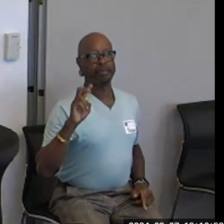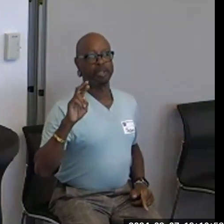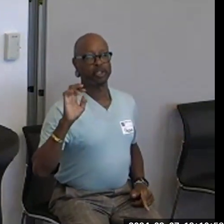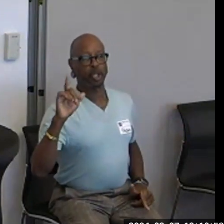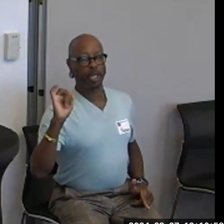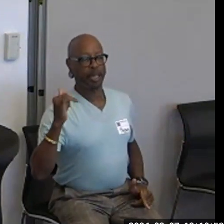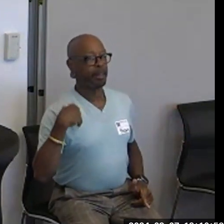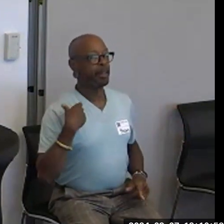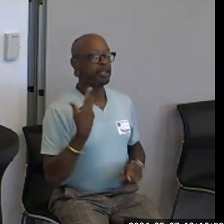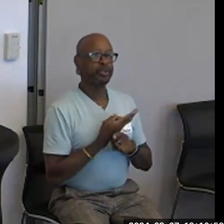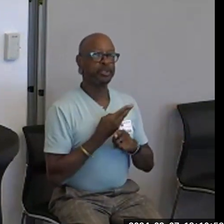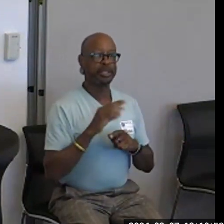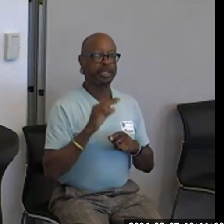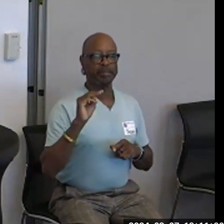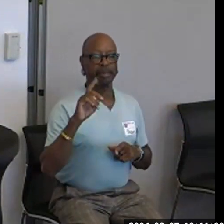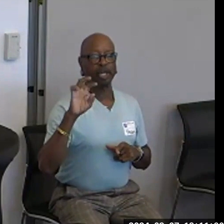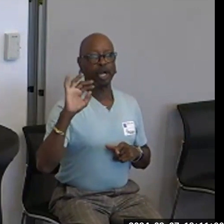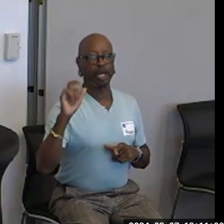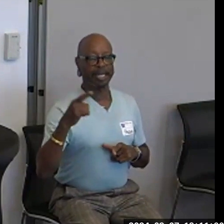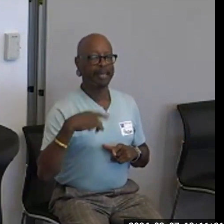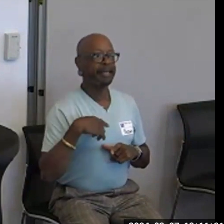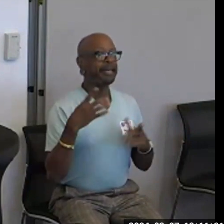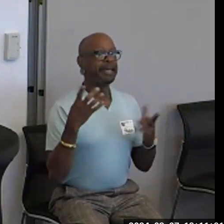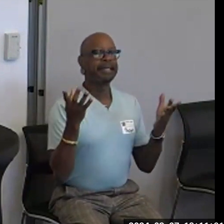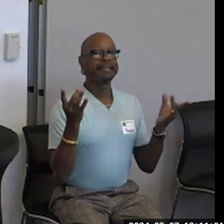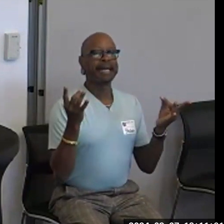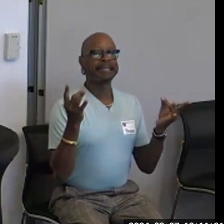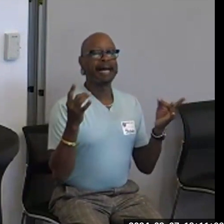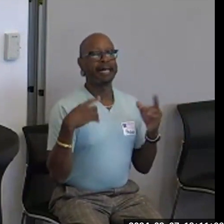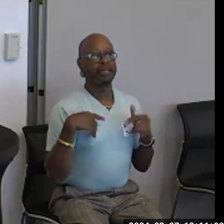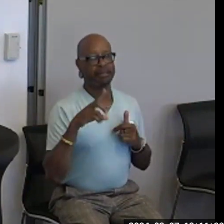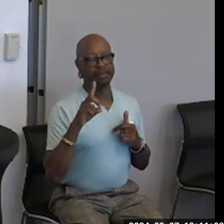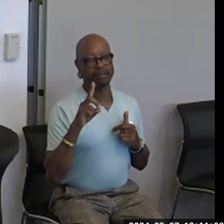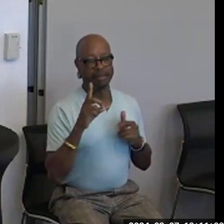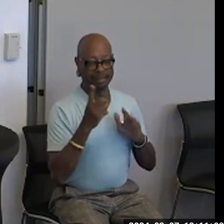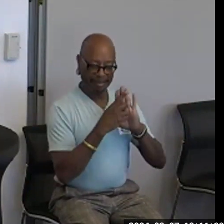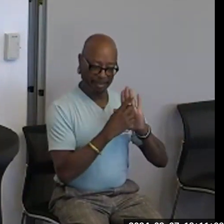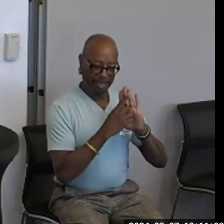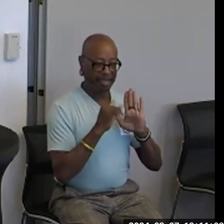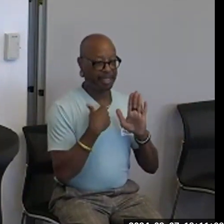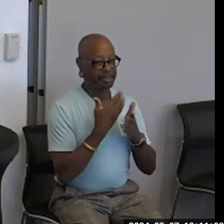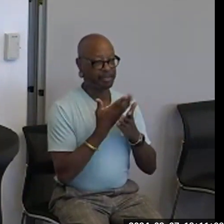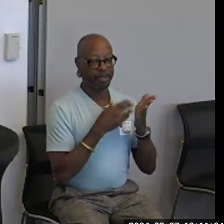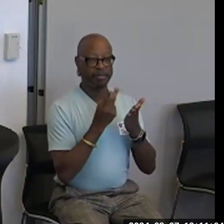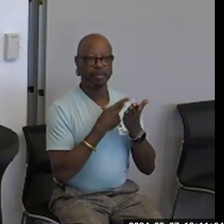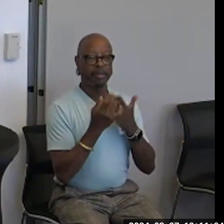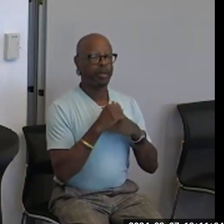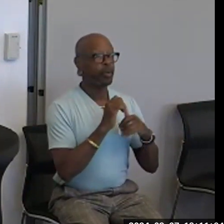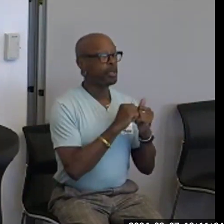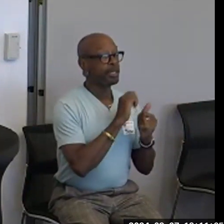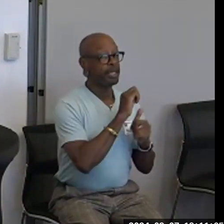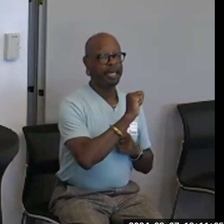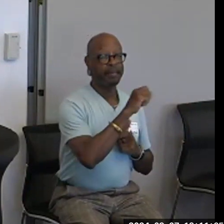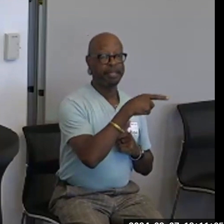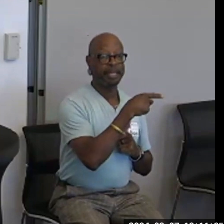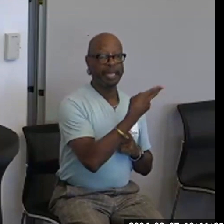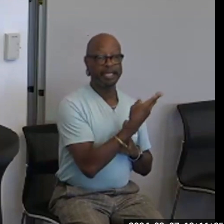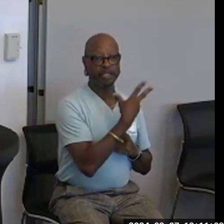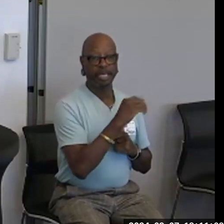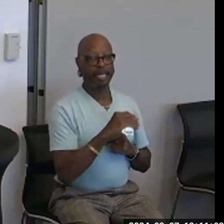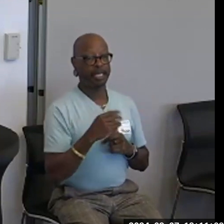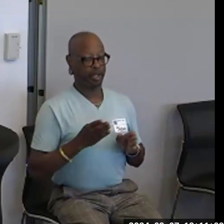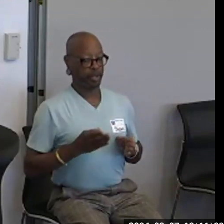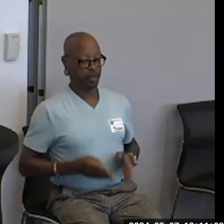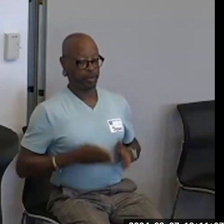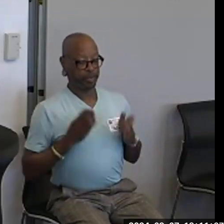Monarch dynamic tactile display, which is a combination of a project between APH and Humanware. And